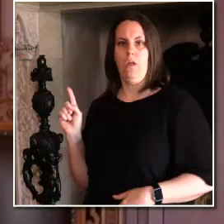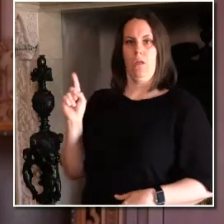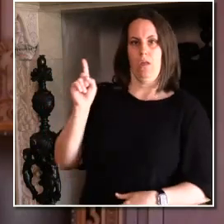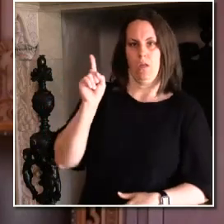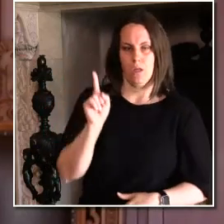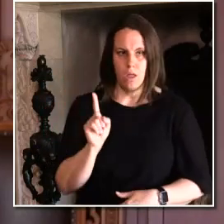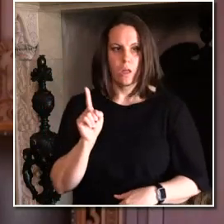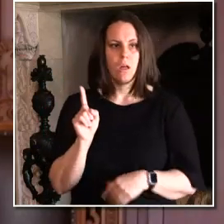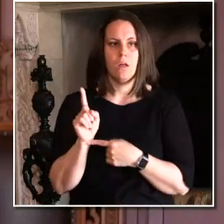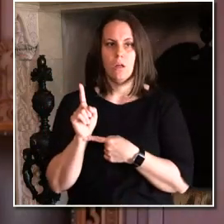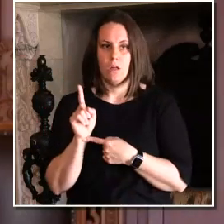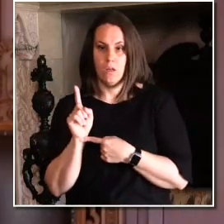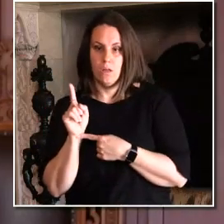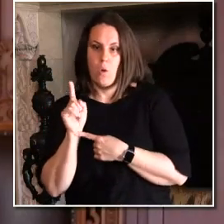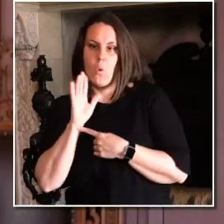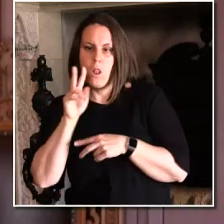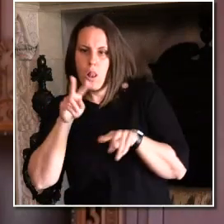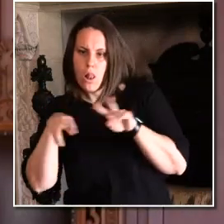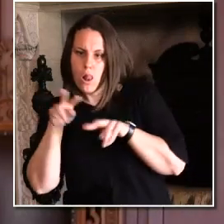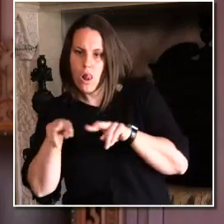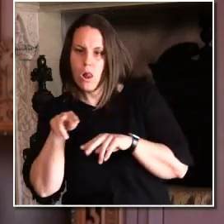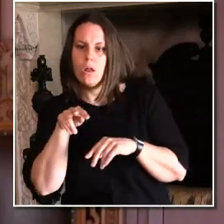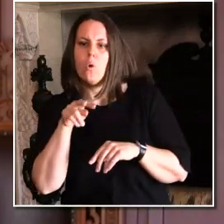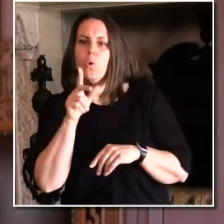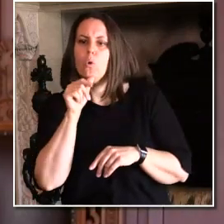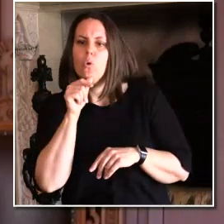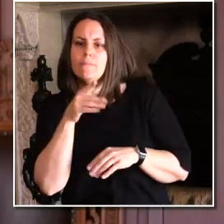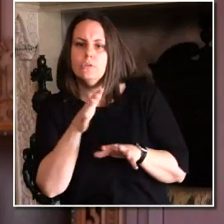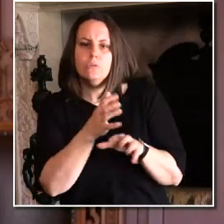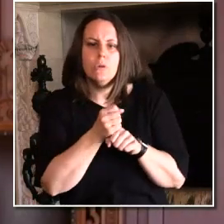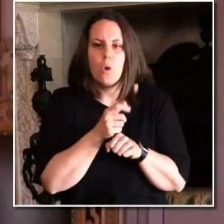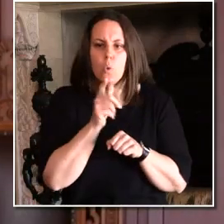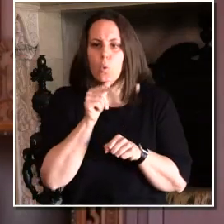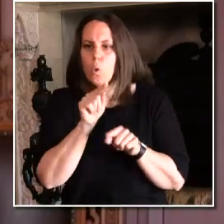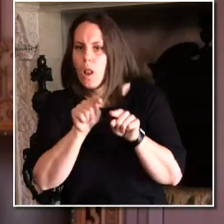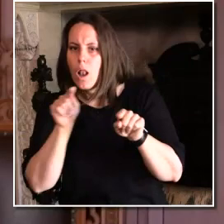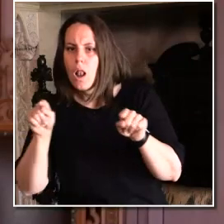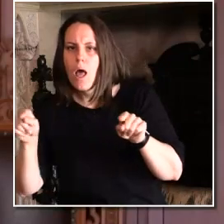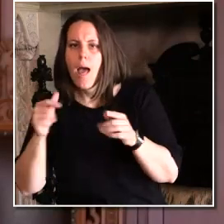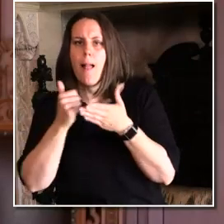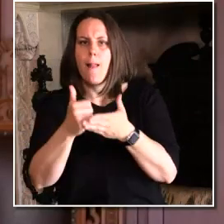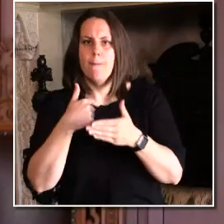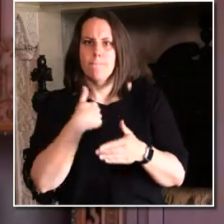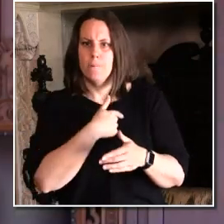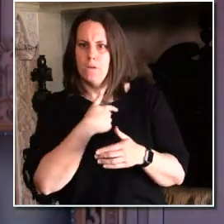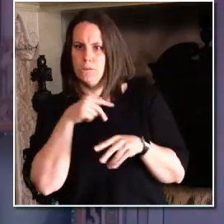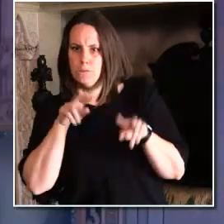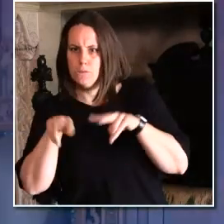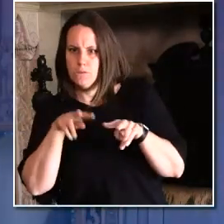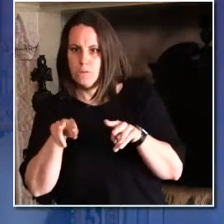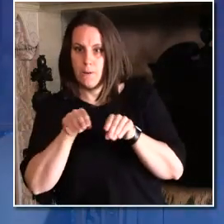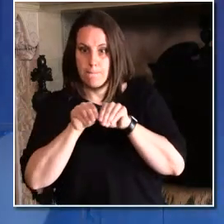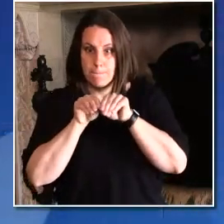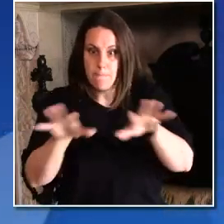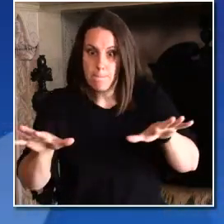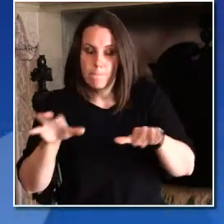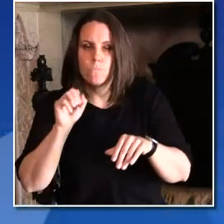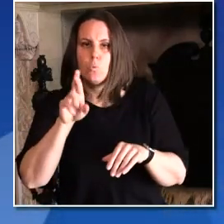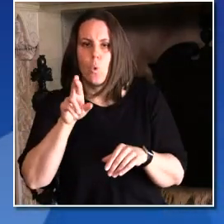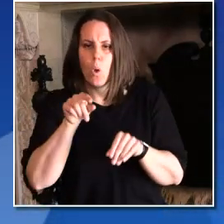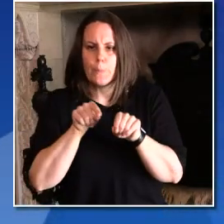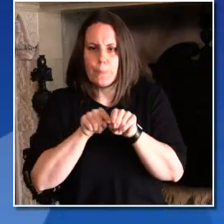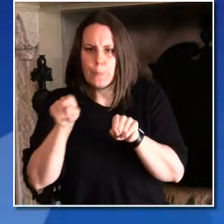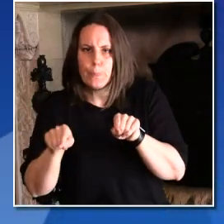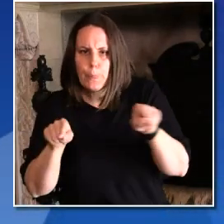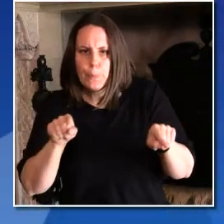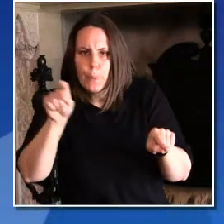be linked to this outbreak. So it definitely is a major part of outbreak investigations. And can you just, someone is asking if you can just kind